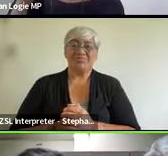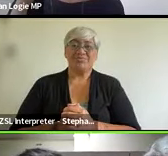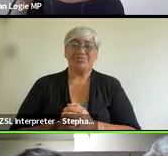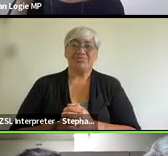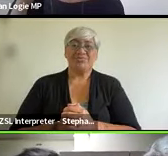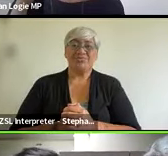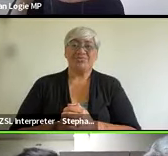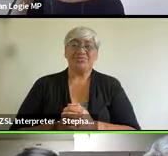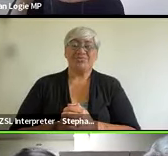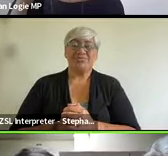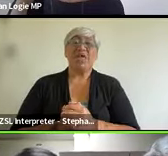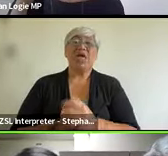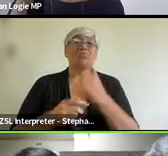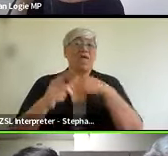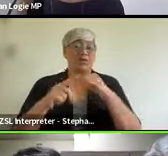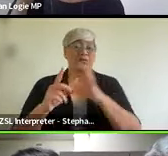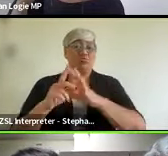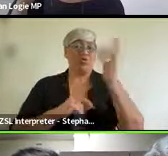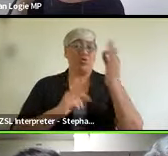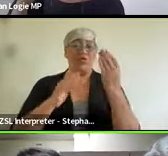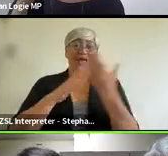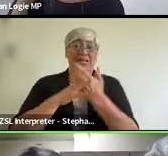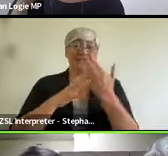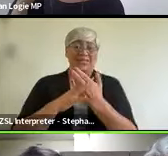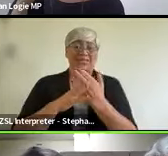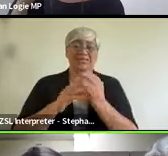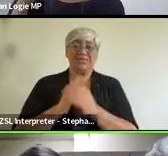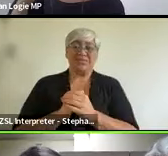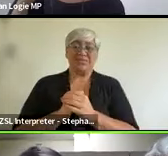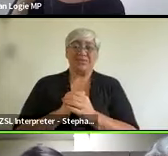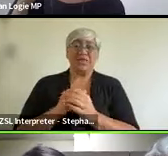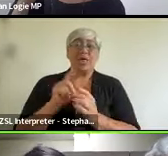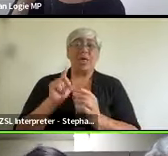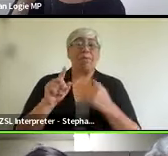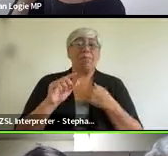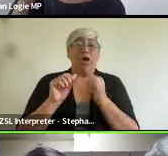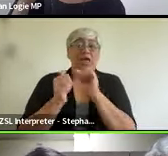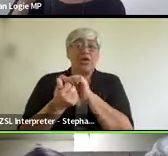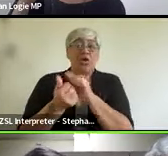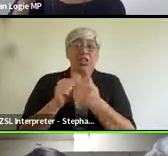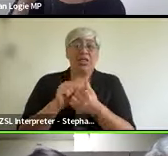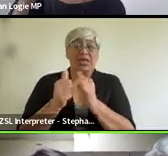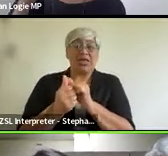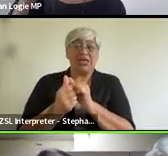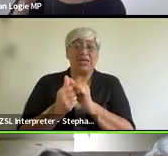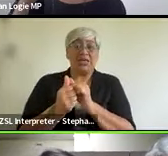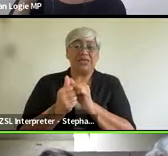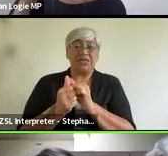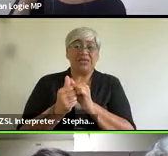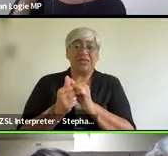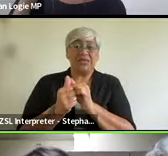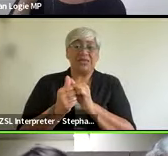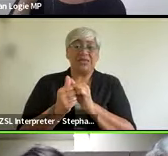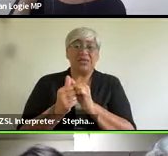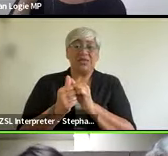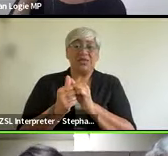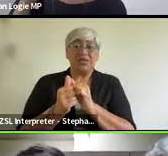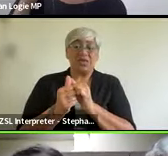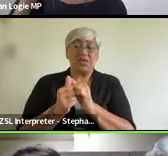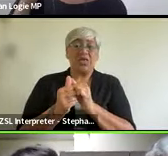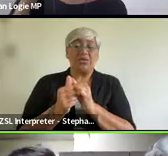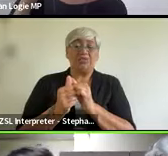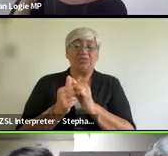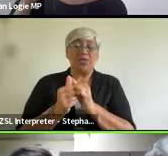accessibility. My colleague Terrell Johnson, who worked